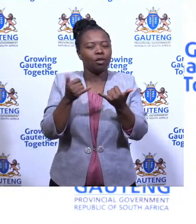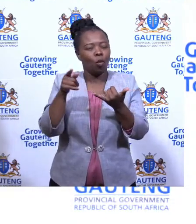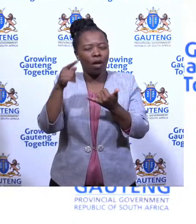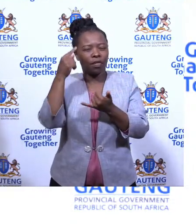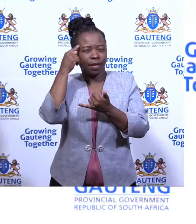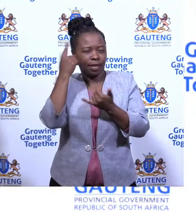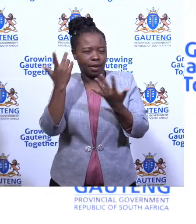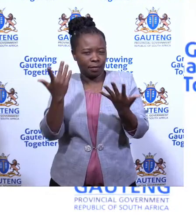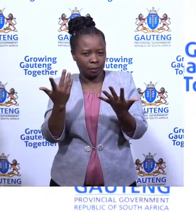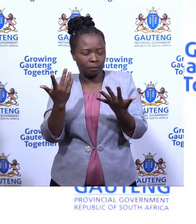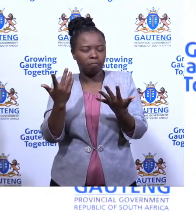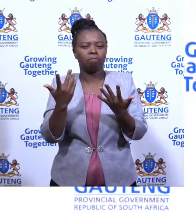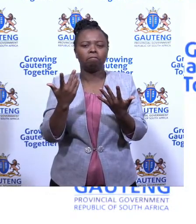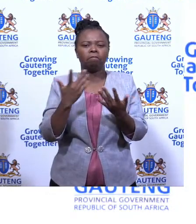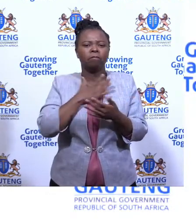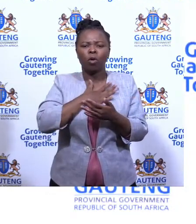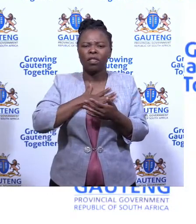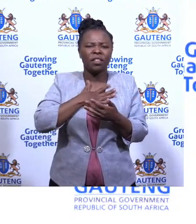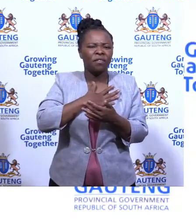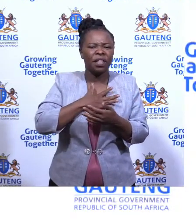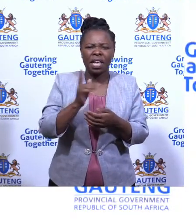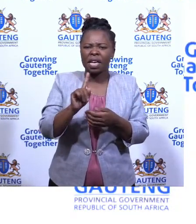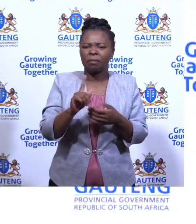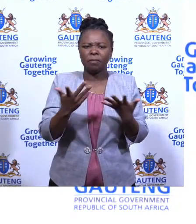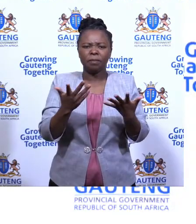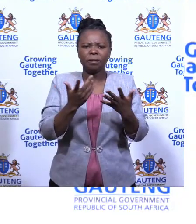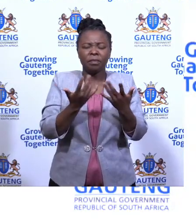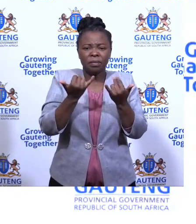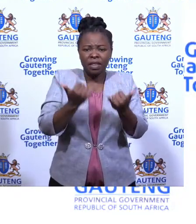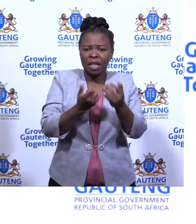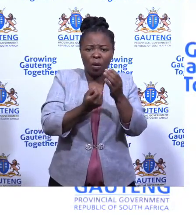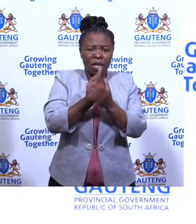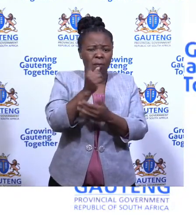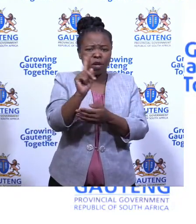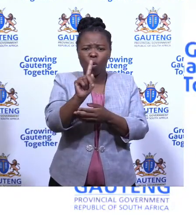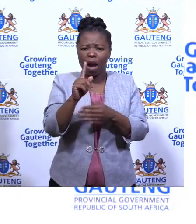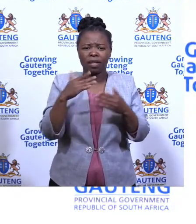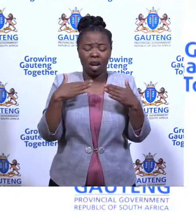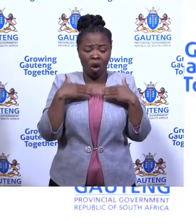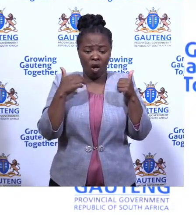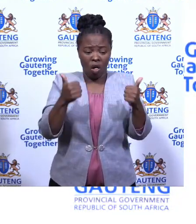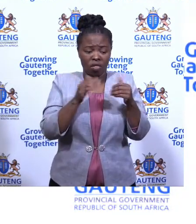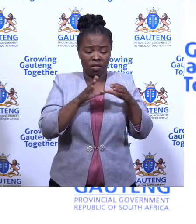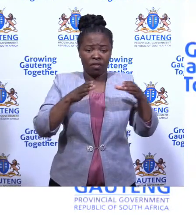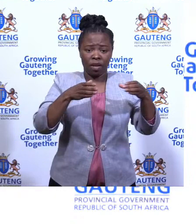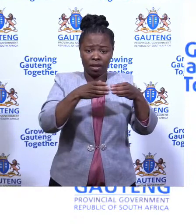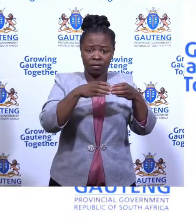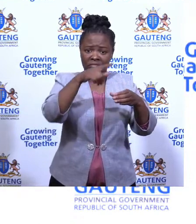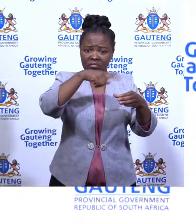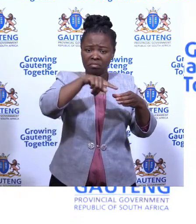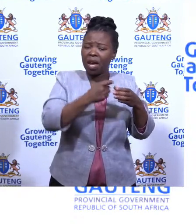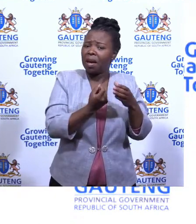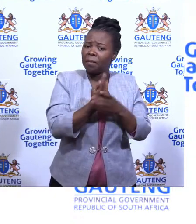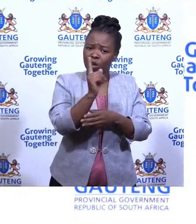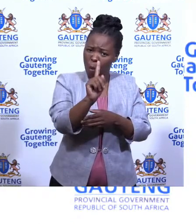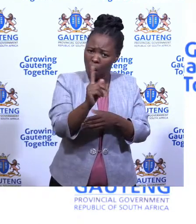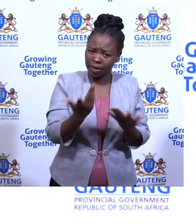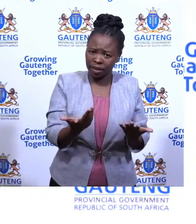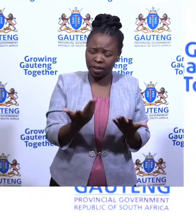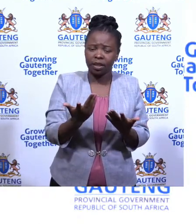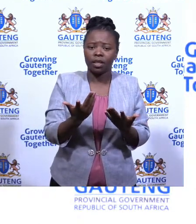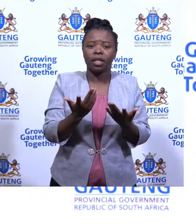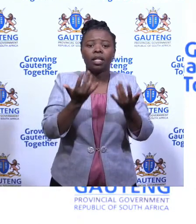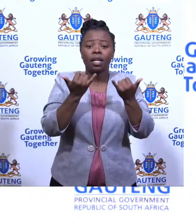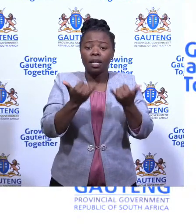the sense of what is happening in our health facilities and what is being proposed,